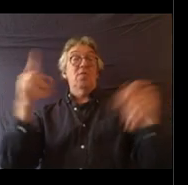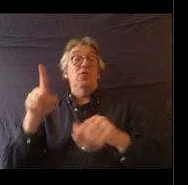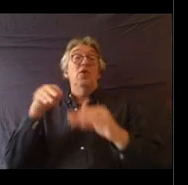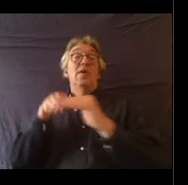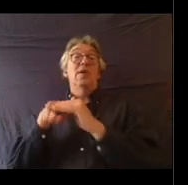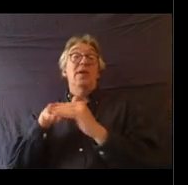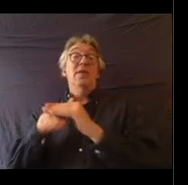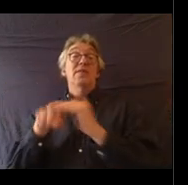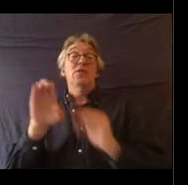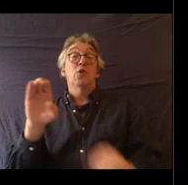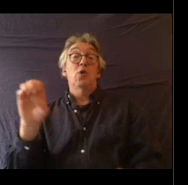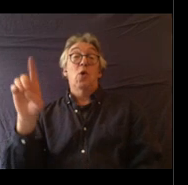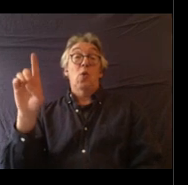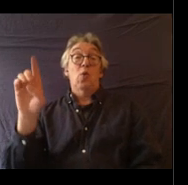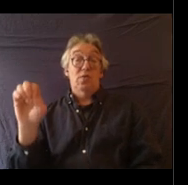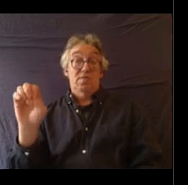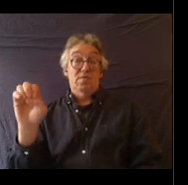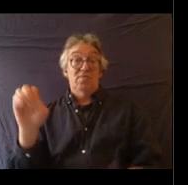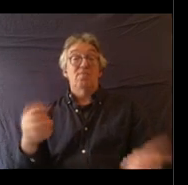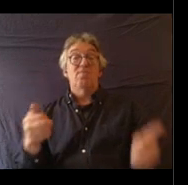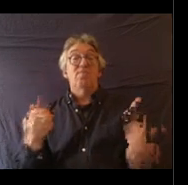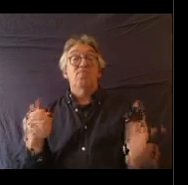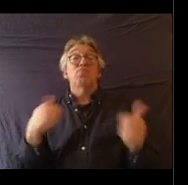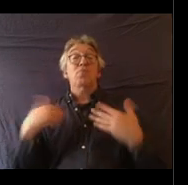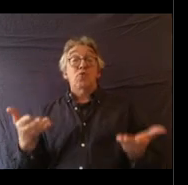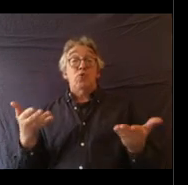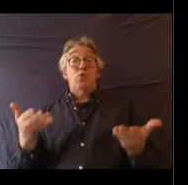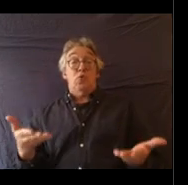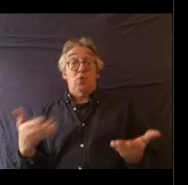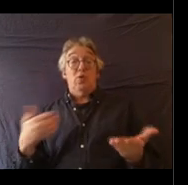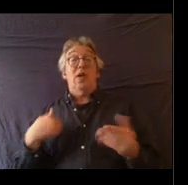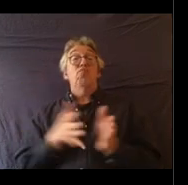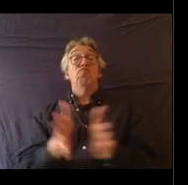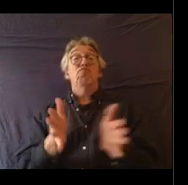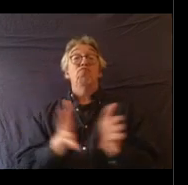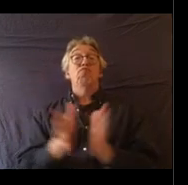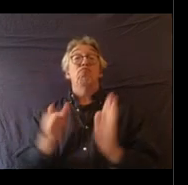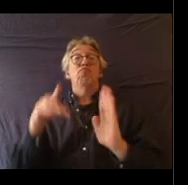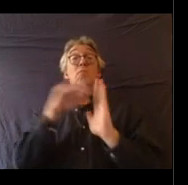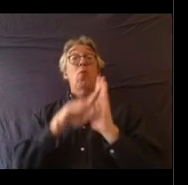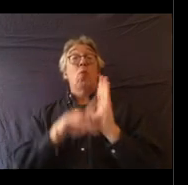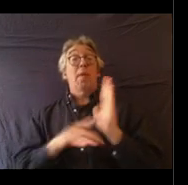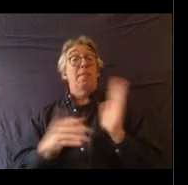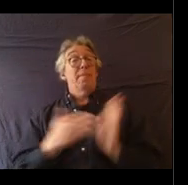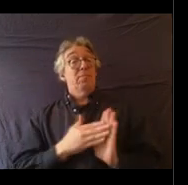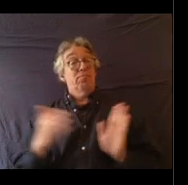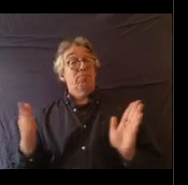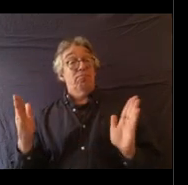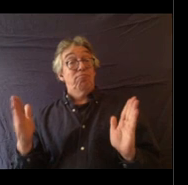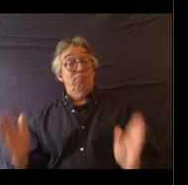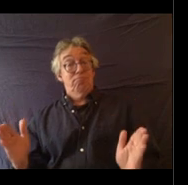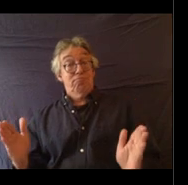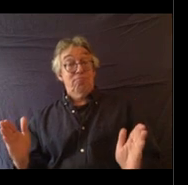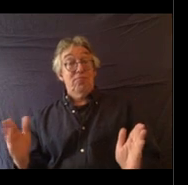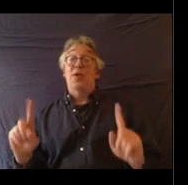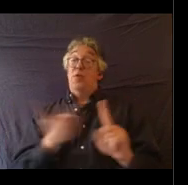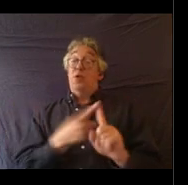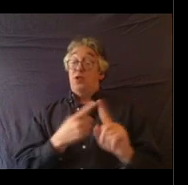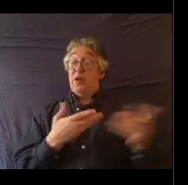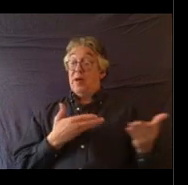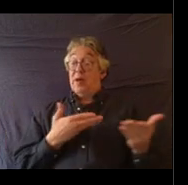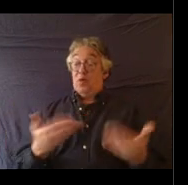Today, so I will give an overview of our program. First of all, as I said, the introduction by myself. Then